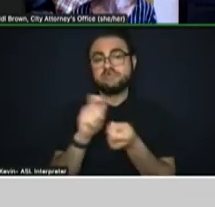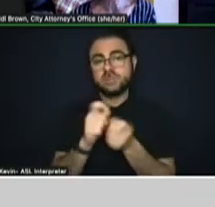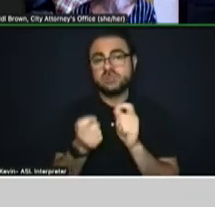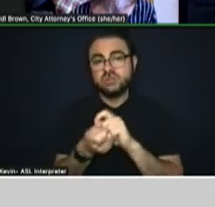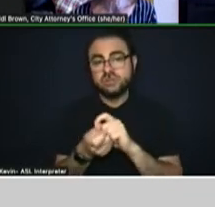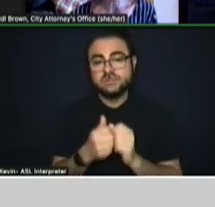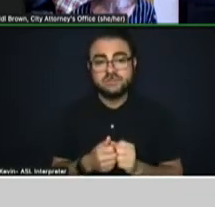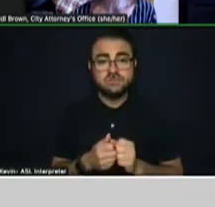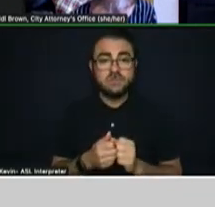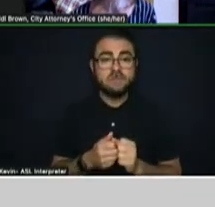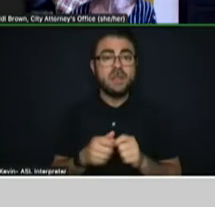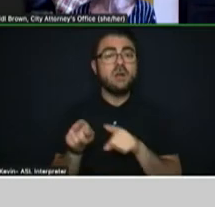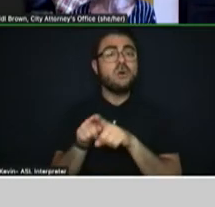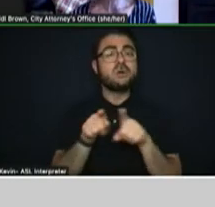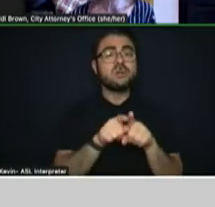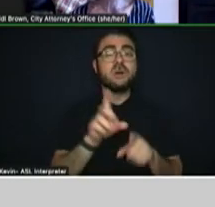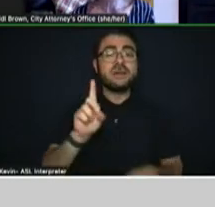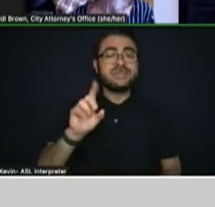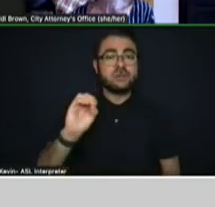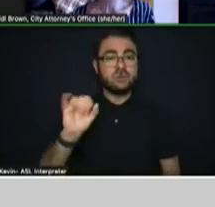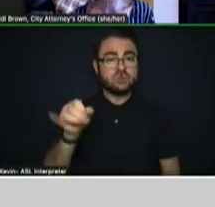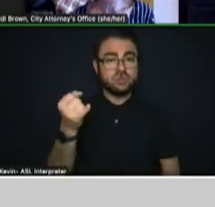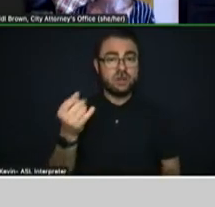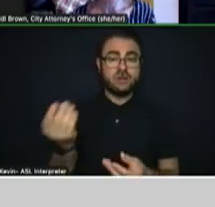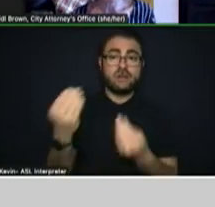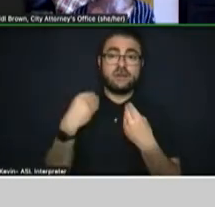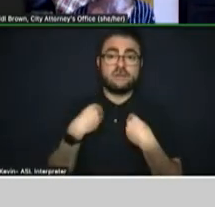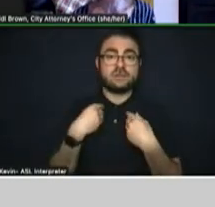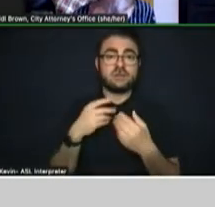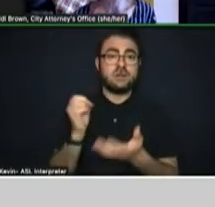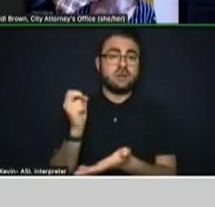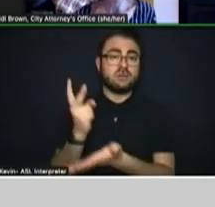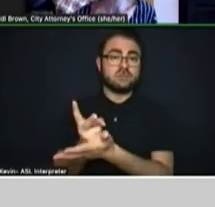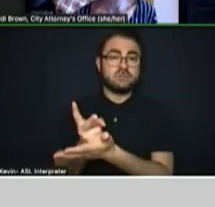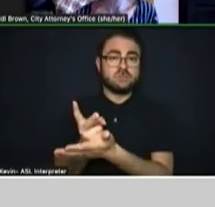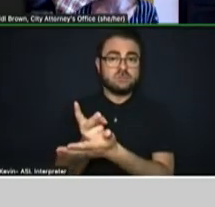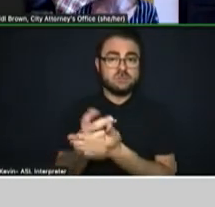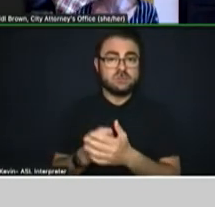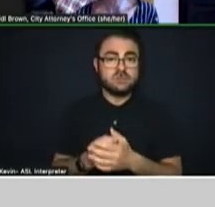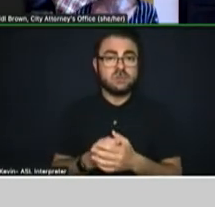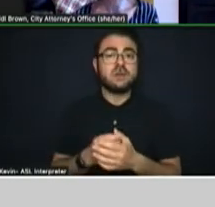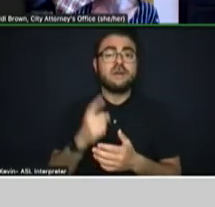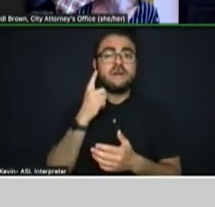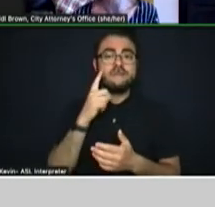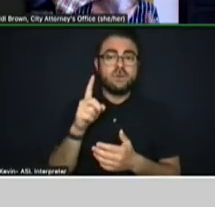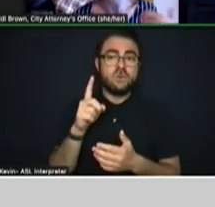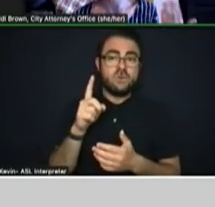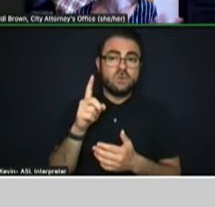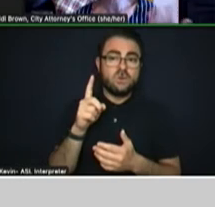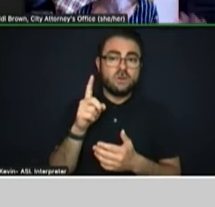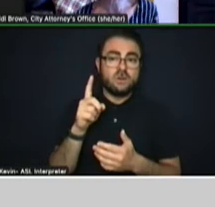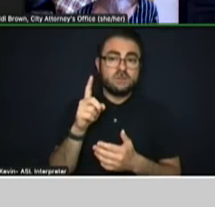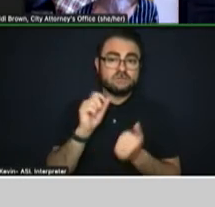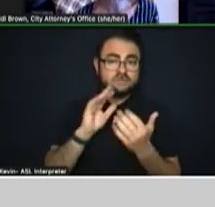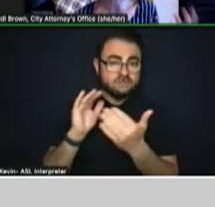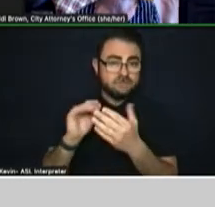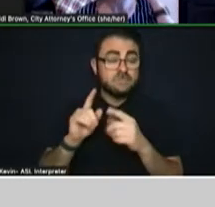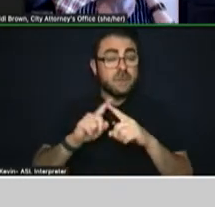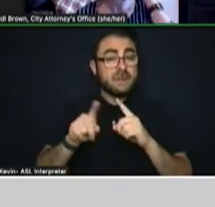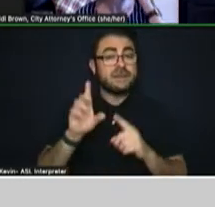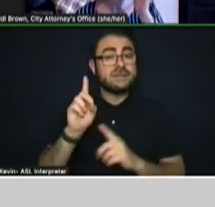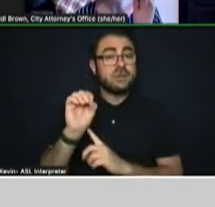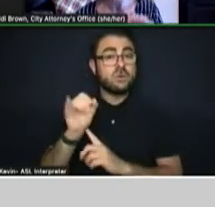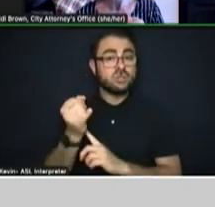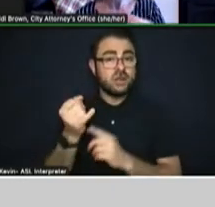Similarly, DOJ provided an approval, and I'll let Jared address this, but I just wanted to say DOJ provided